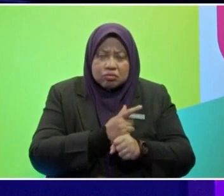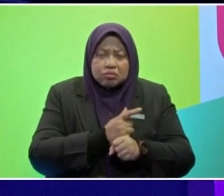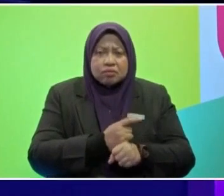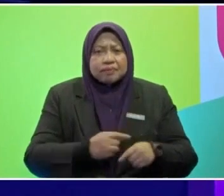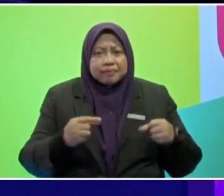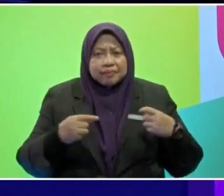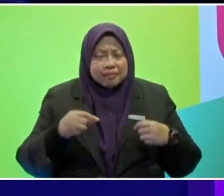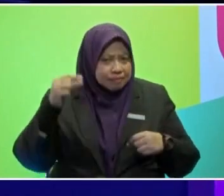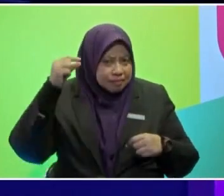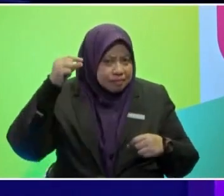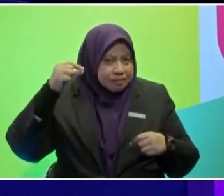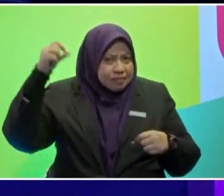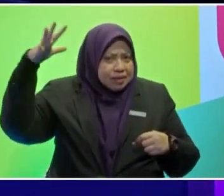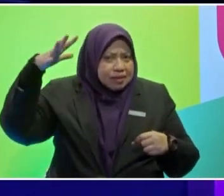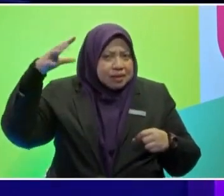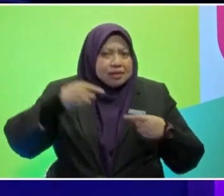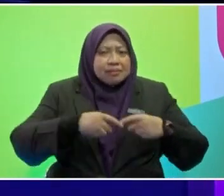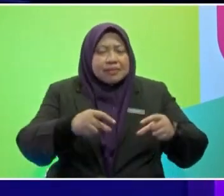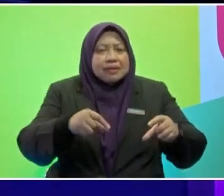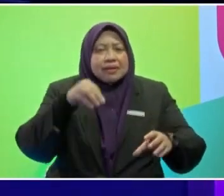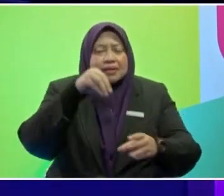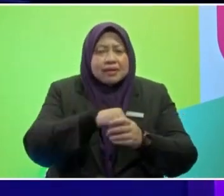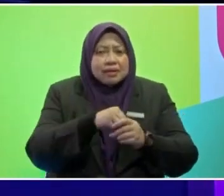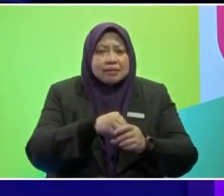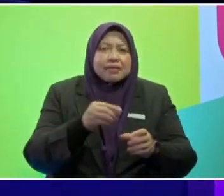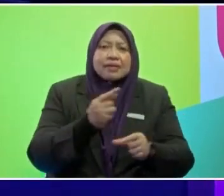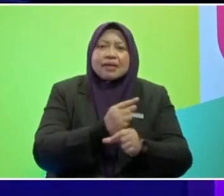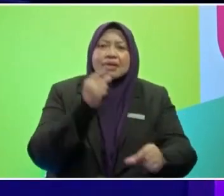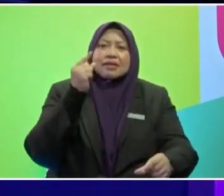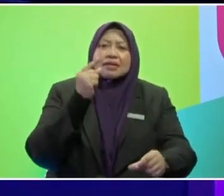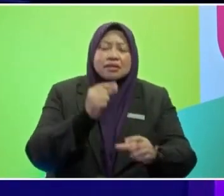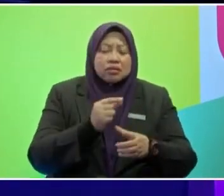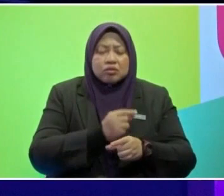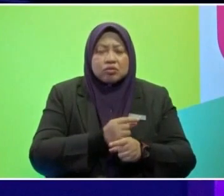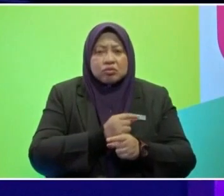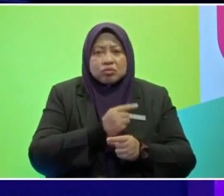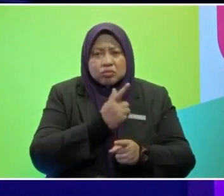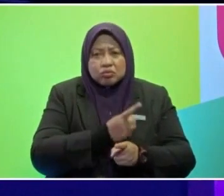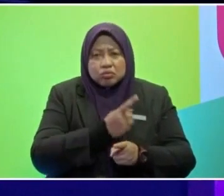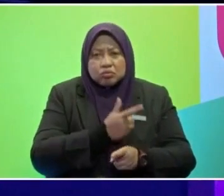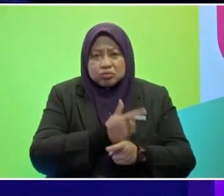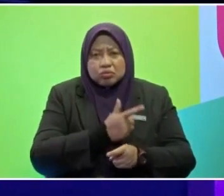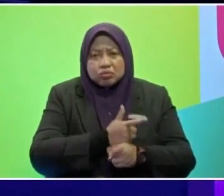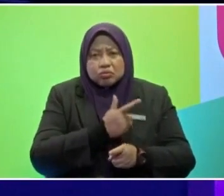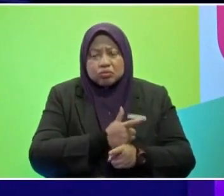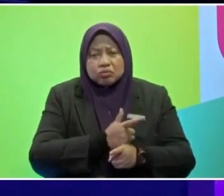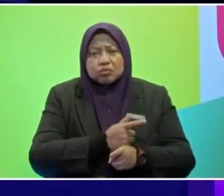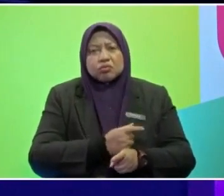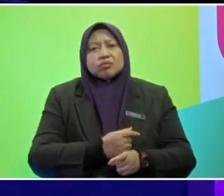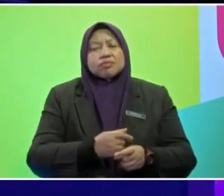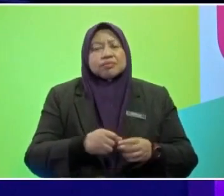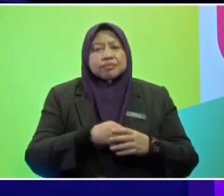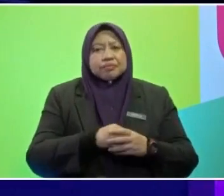a straight line. And the line is very straight as it approaches the Manila card as well, Mr. Quek.